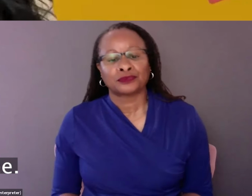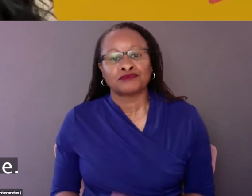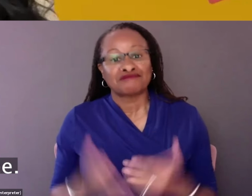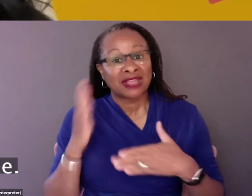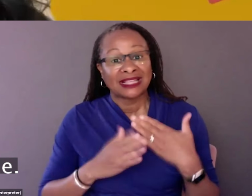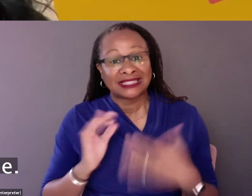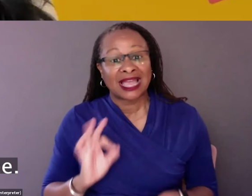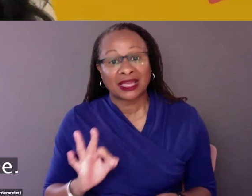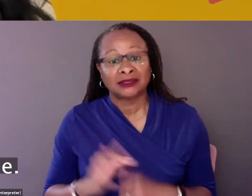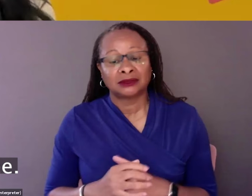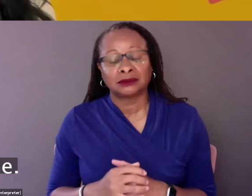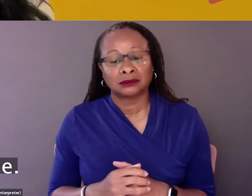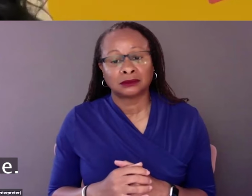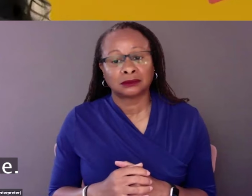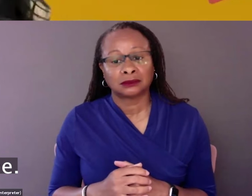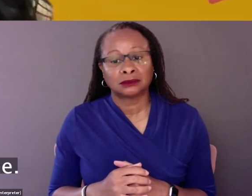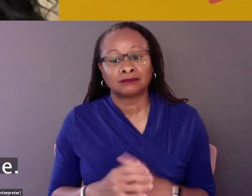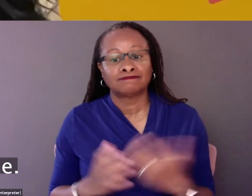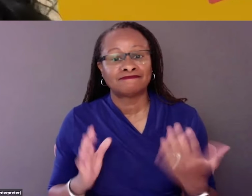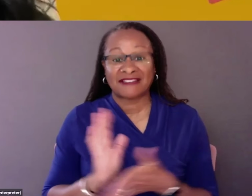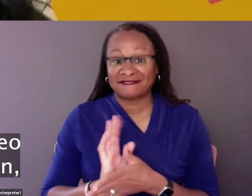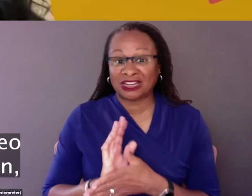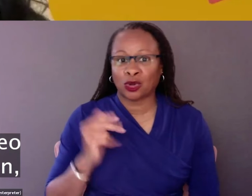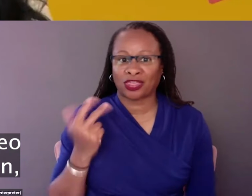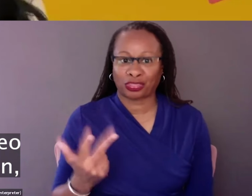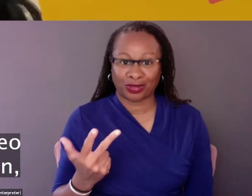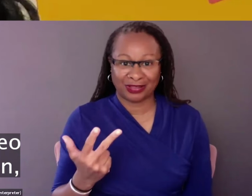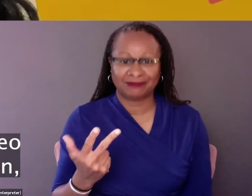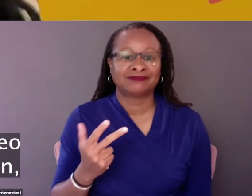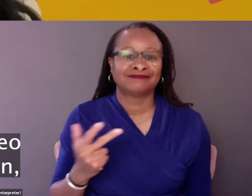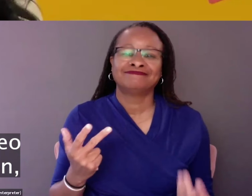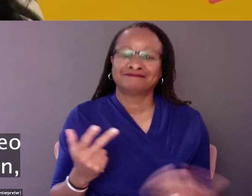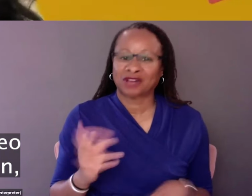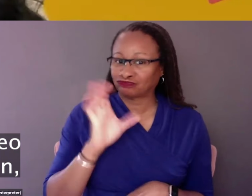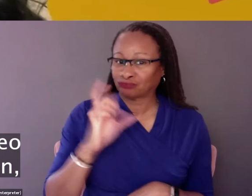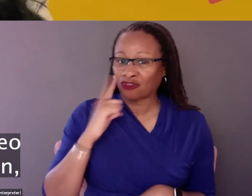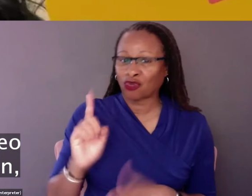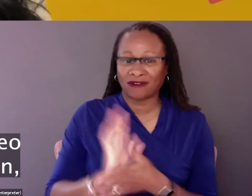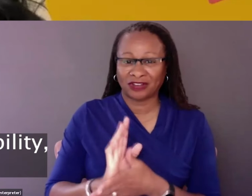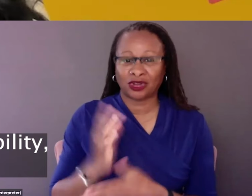the end of video 3. Feel free to look out for video 4